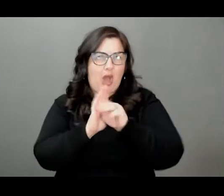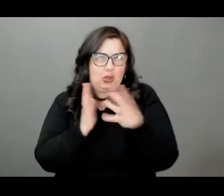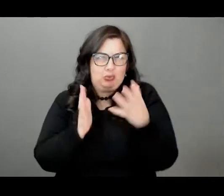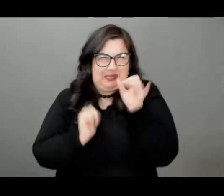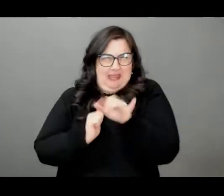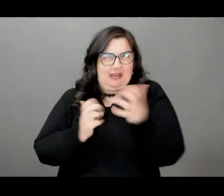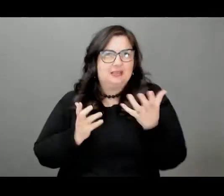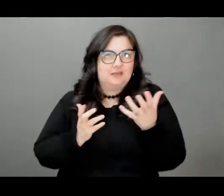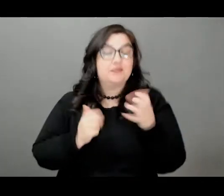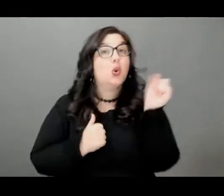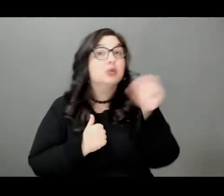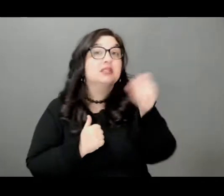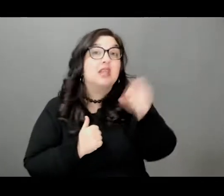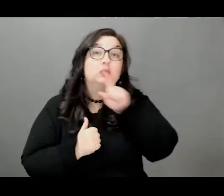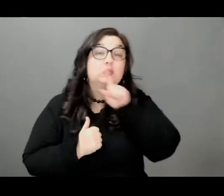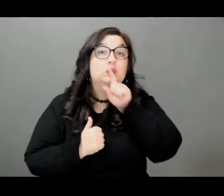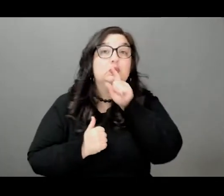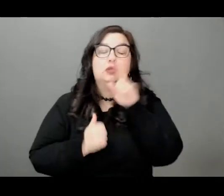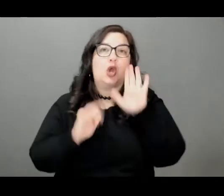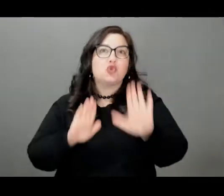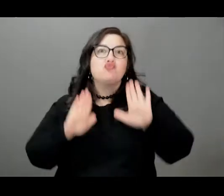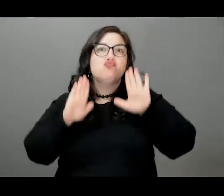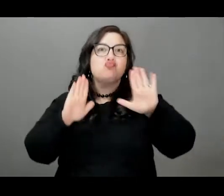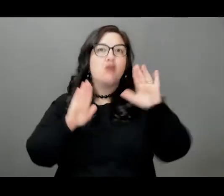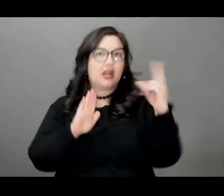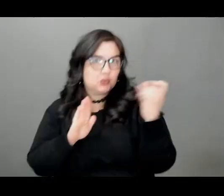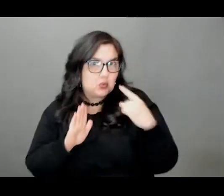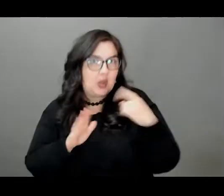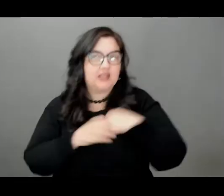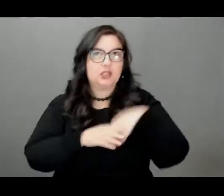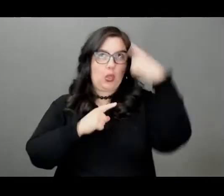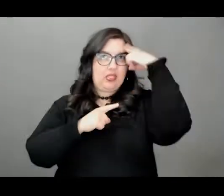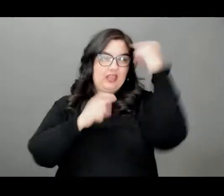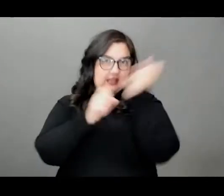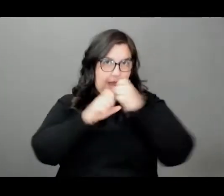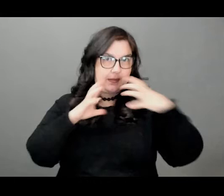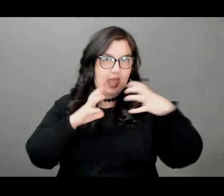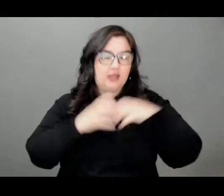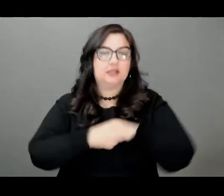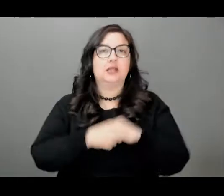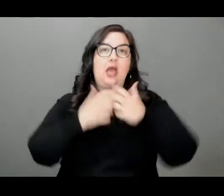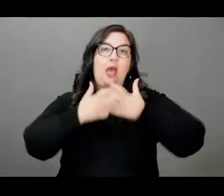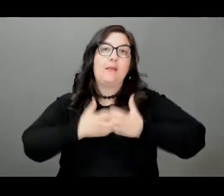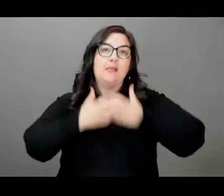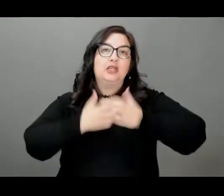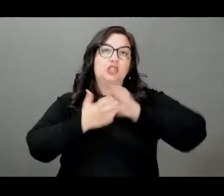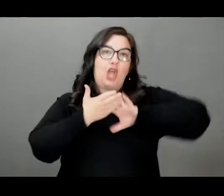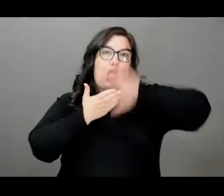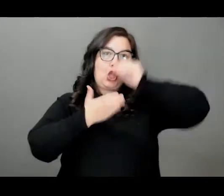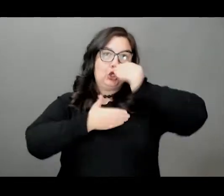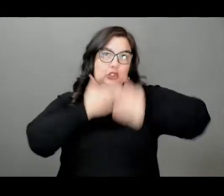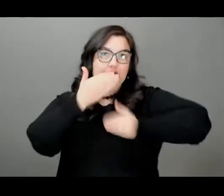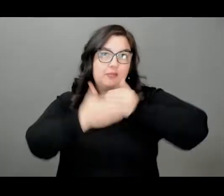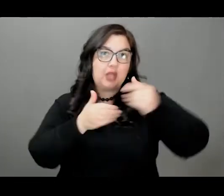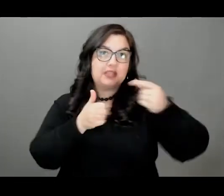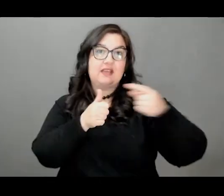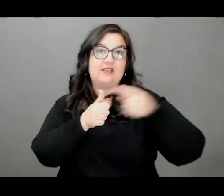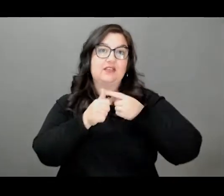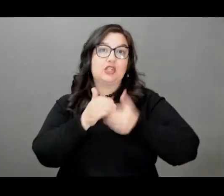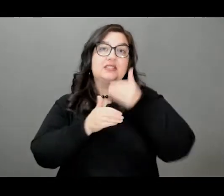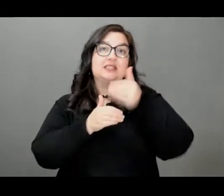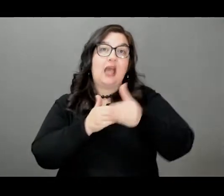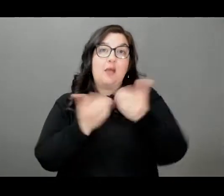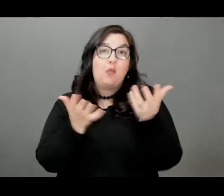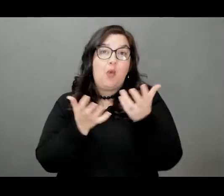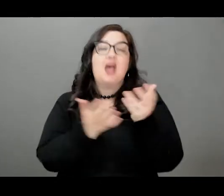to that process of training the models? Like, what exactly is that? Yeah. So yeah, no, that's a great question. So as you think about it, right,